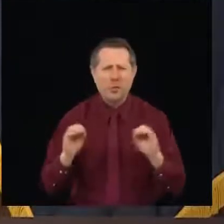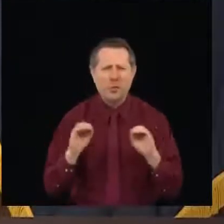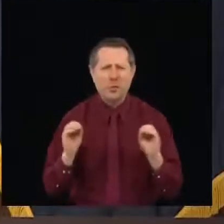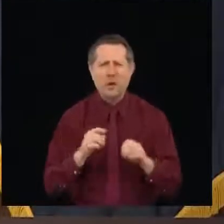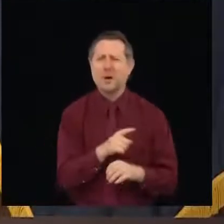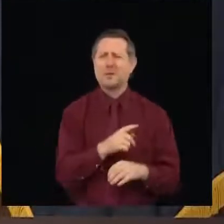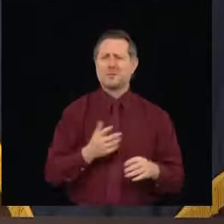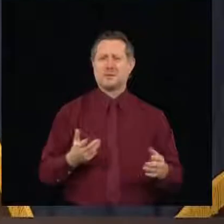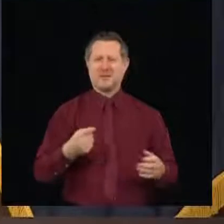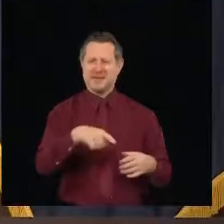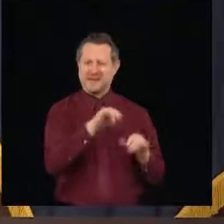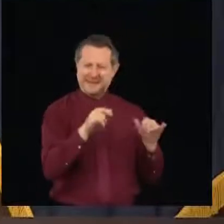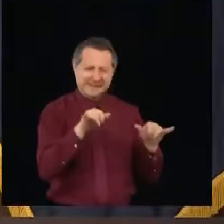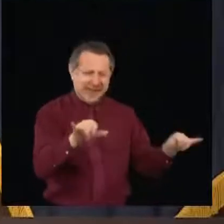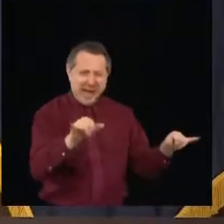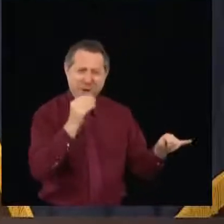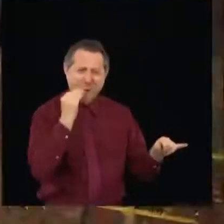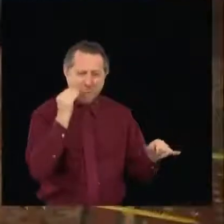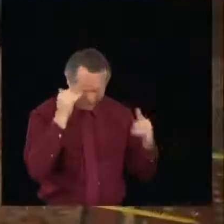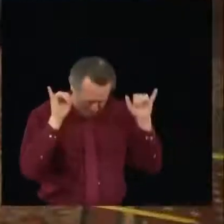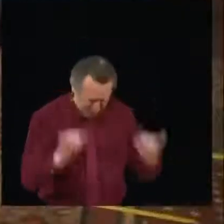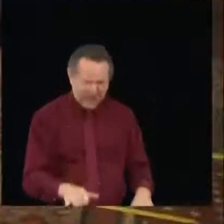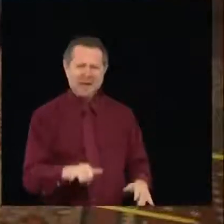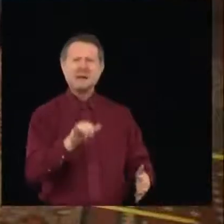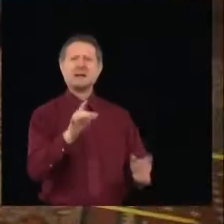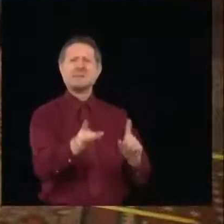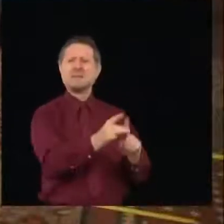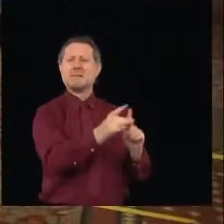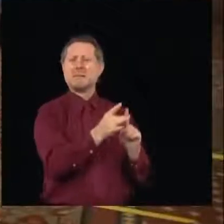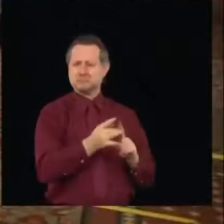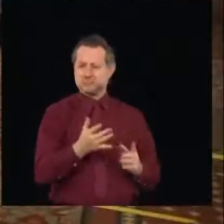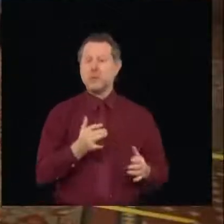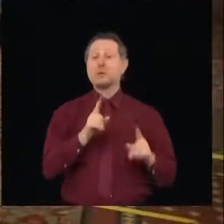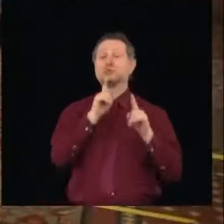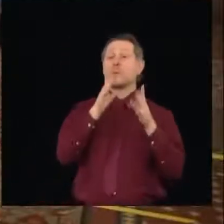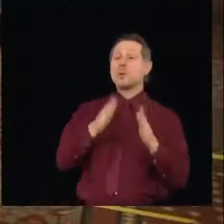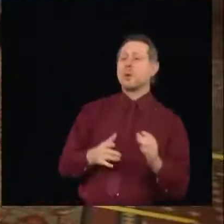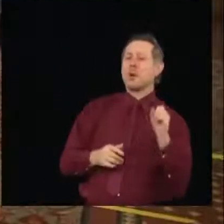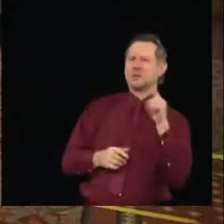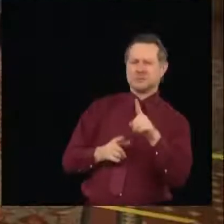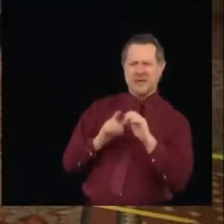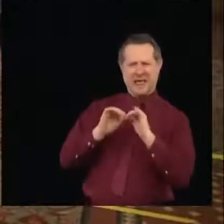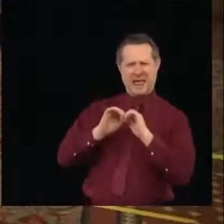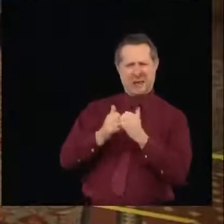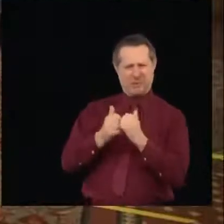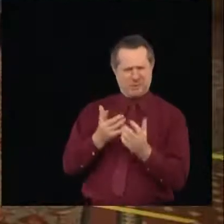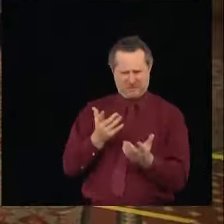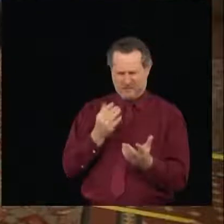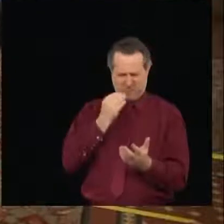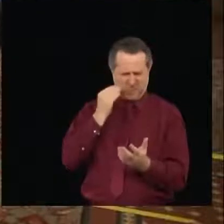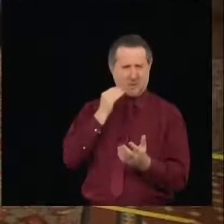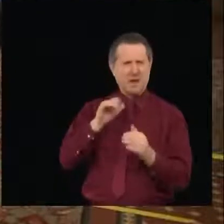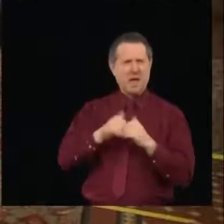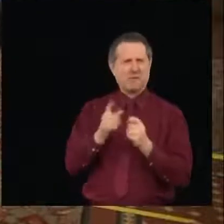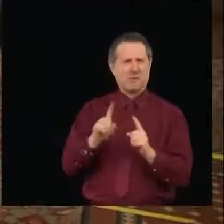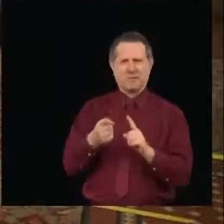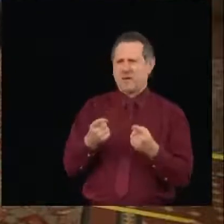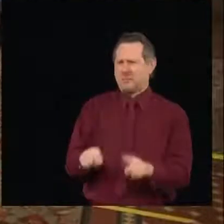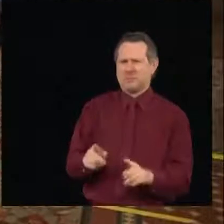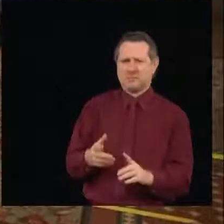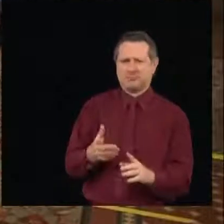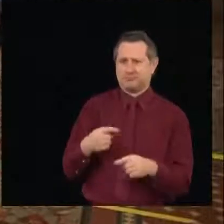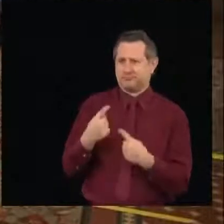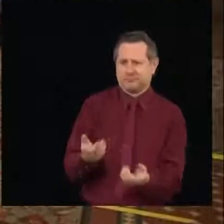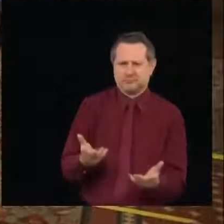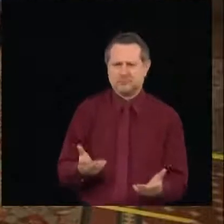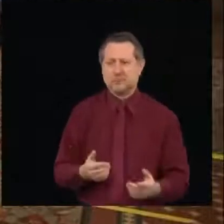home. Being infected, I guess, is a question. What is the course of infection? Do we know? At home. Well, we all know. We know where they're at home.